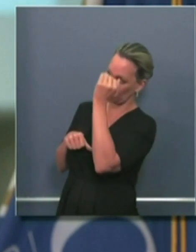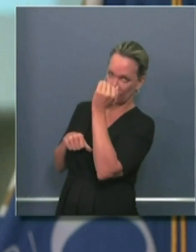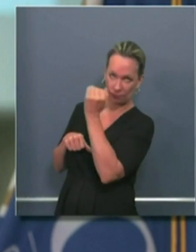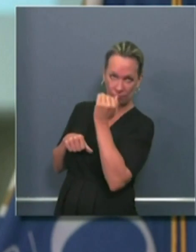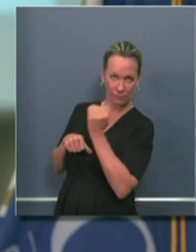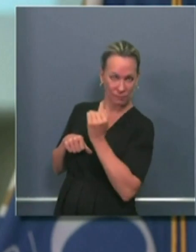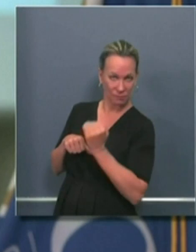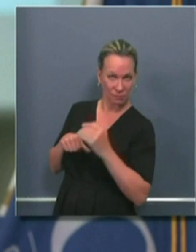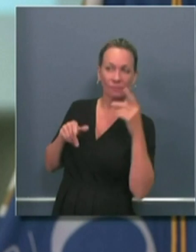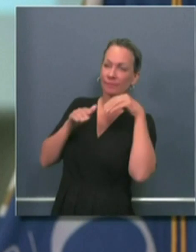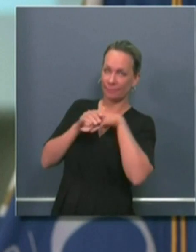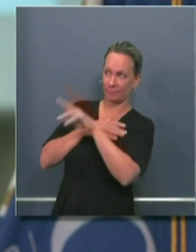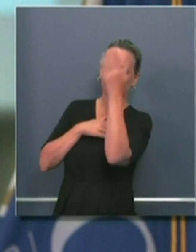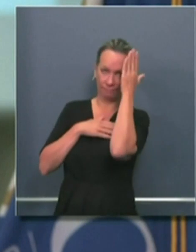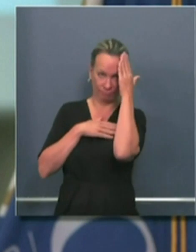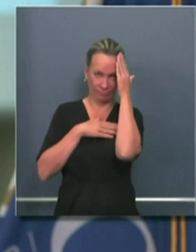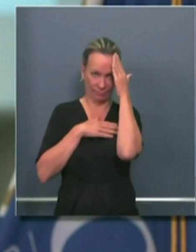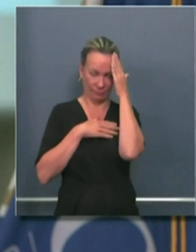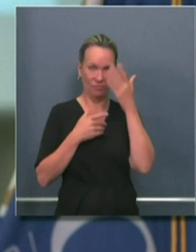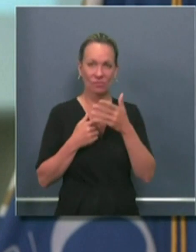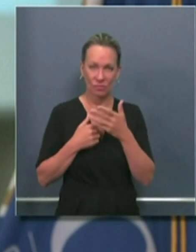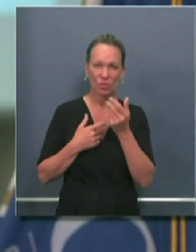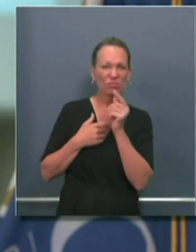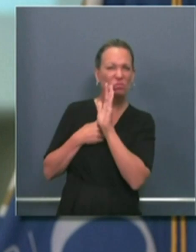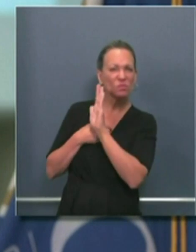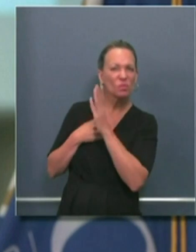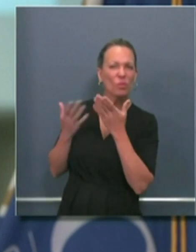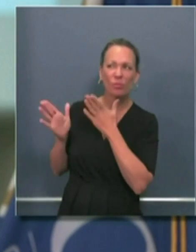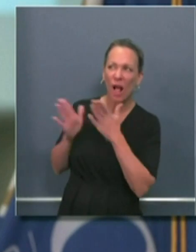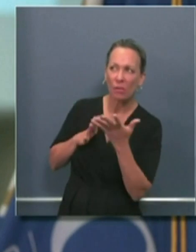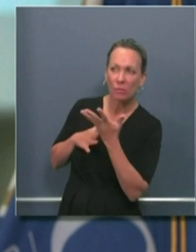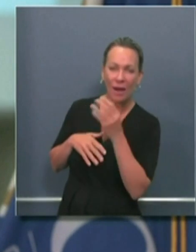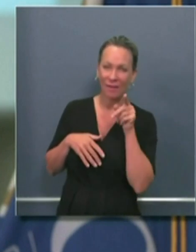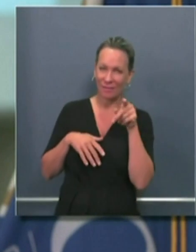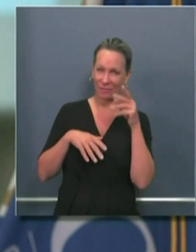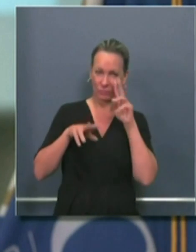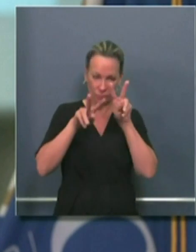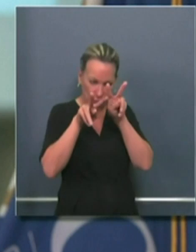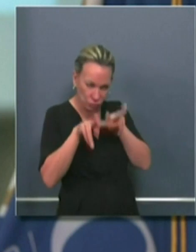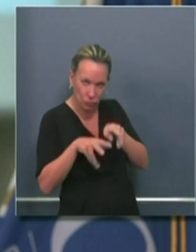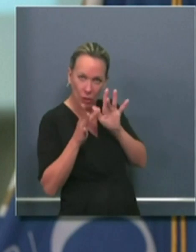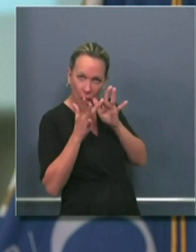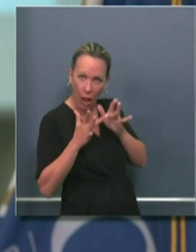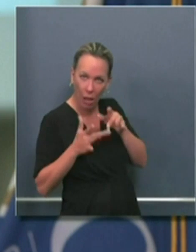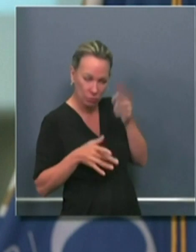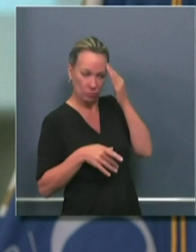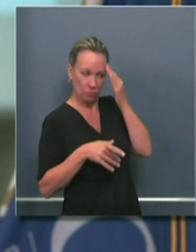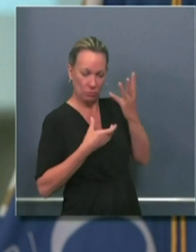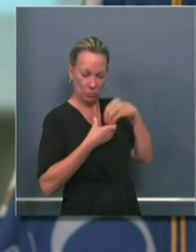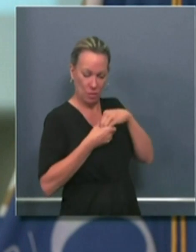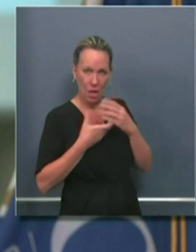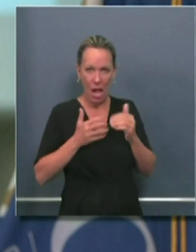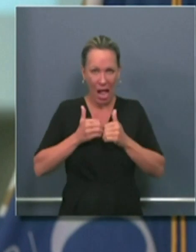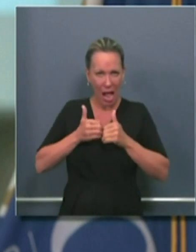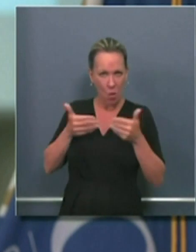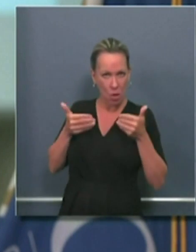hand sanitizers and follow social distancing guidelines, workers and customers must all be screened for fever and other